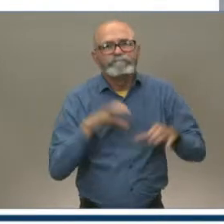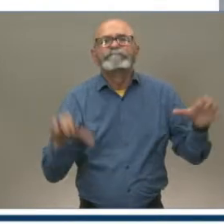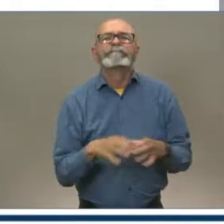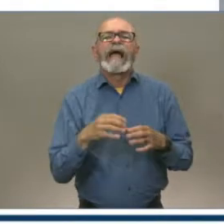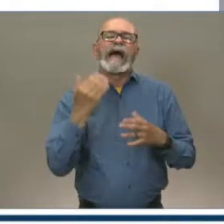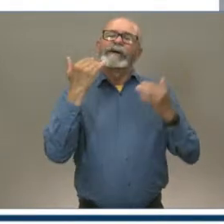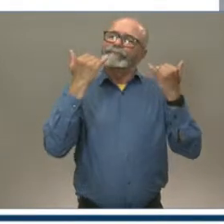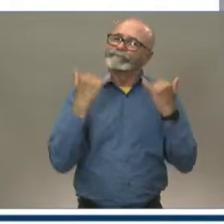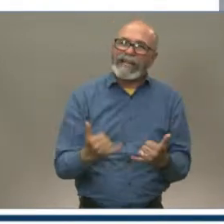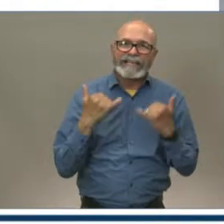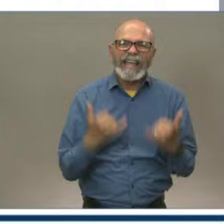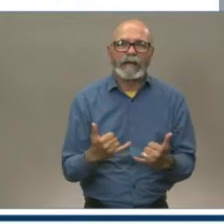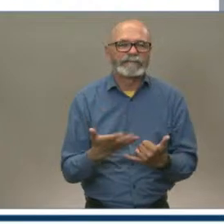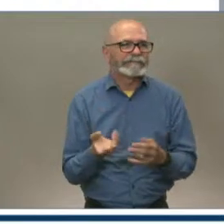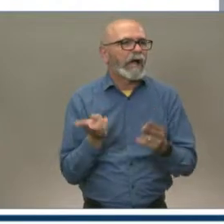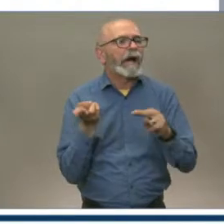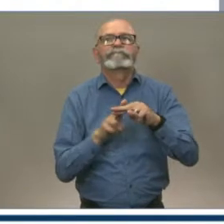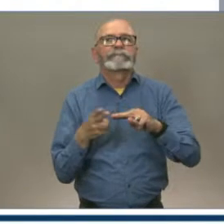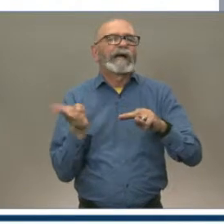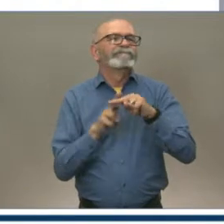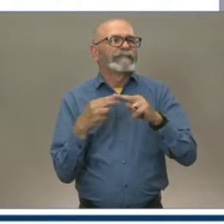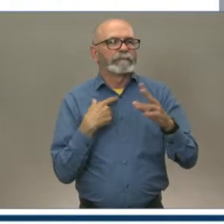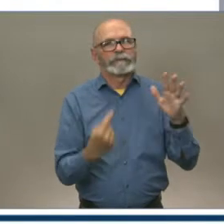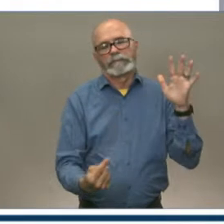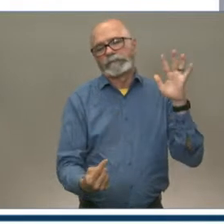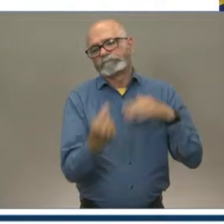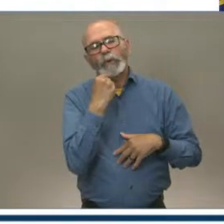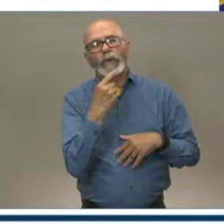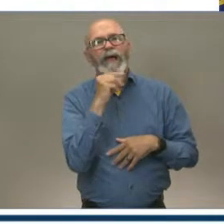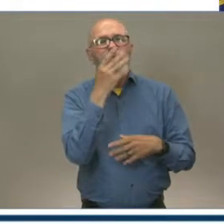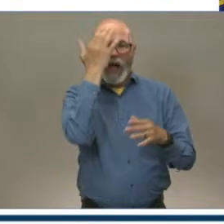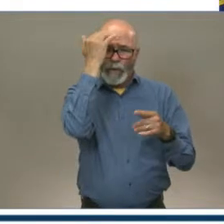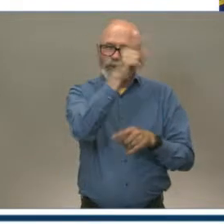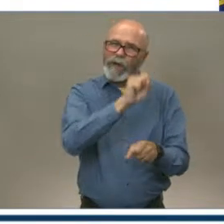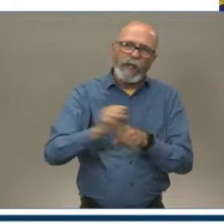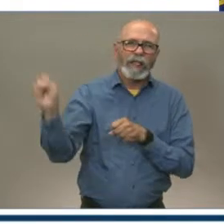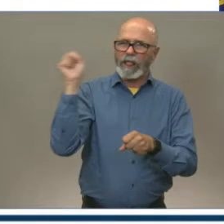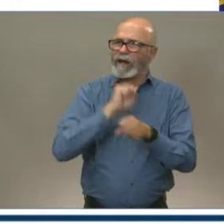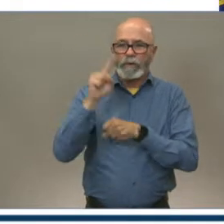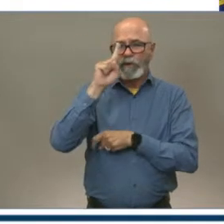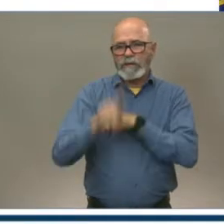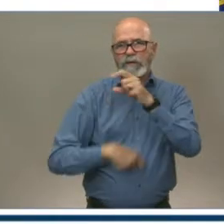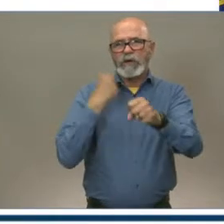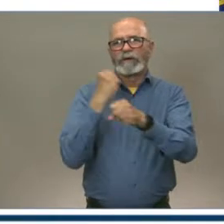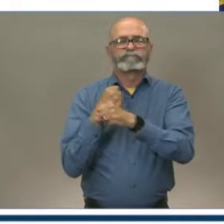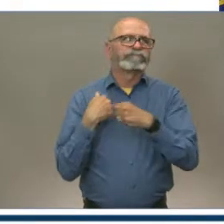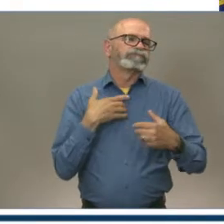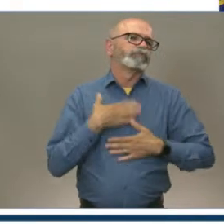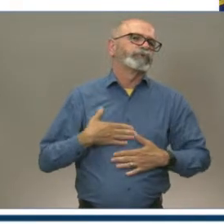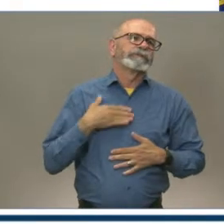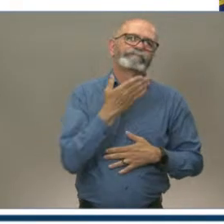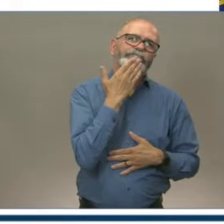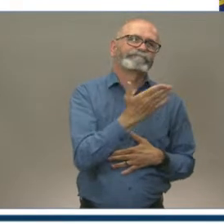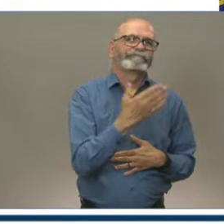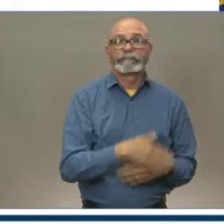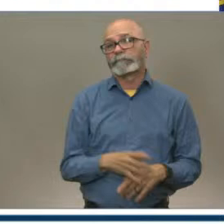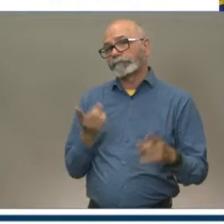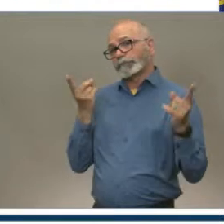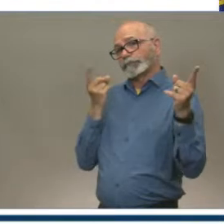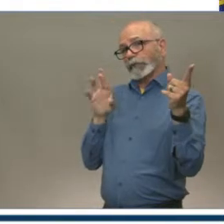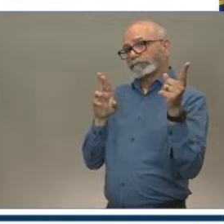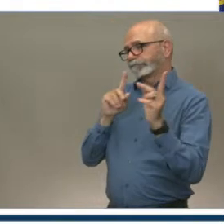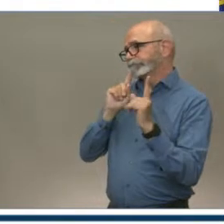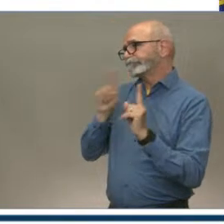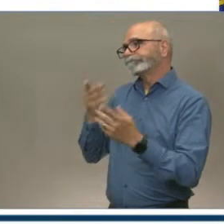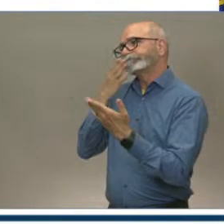now as we get these higher case counts, and you've been working hard over the last year, so I just wanted to thank you. Thank you very much, Premier, and there's hundreds of people behind